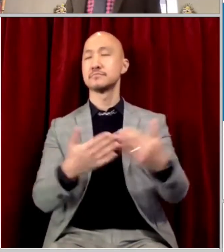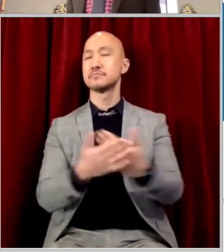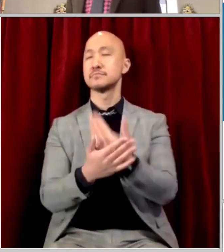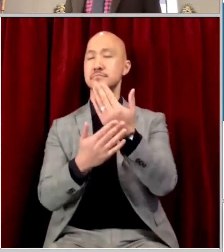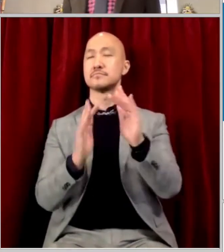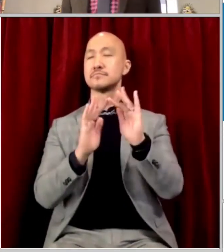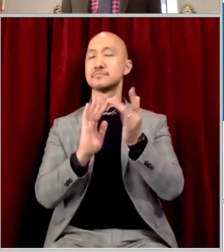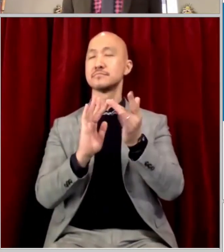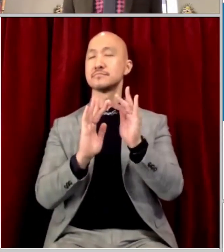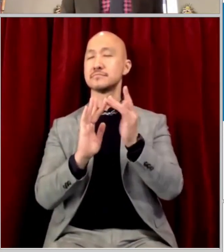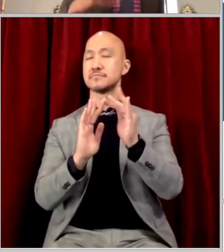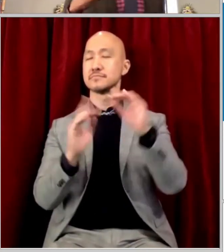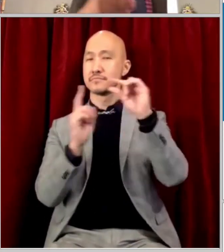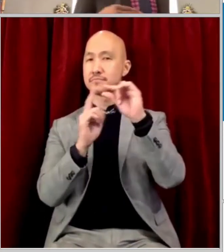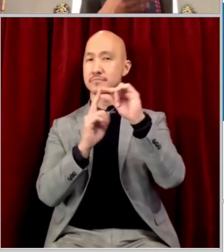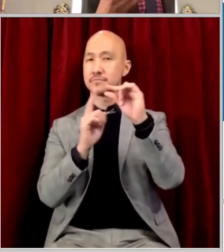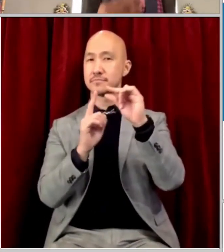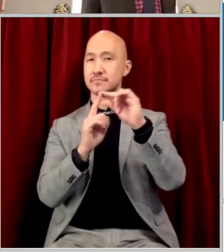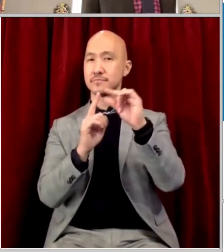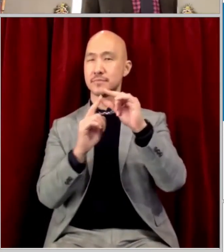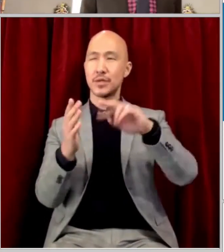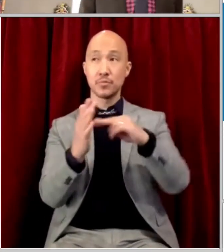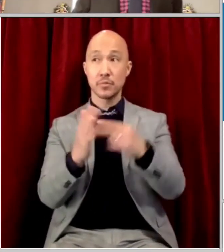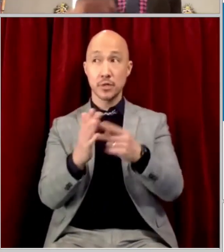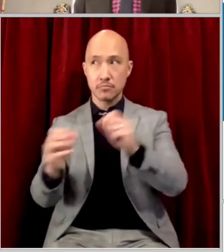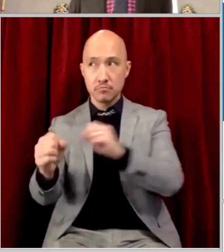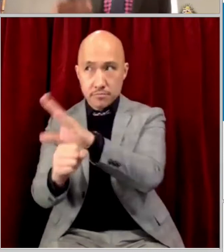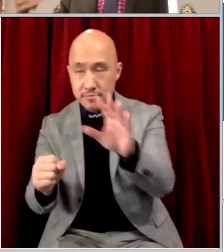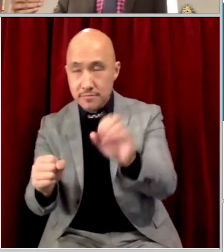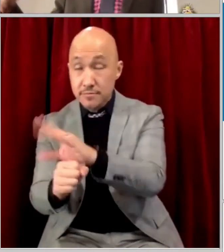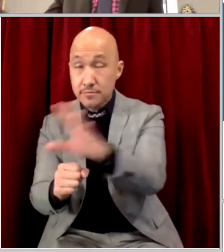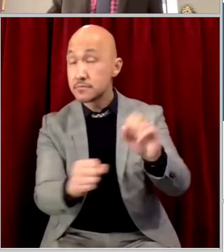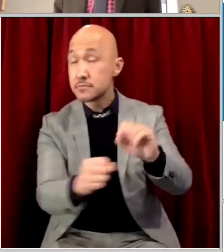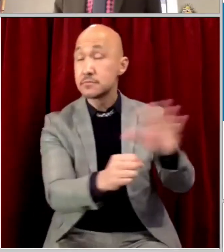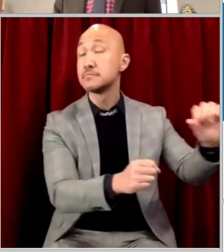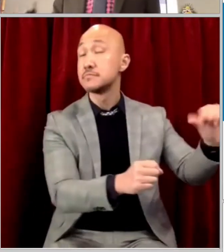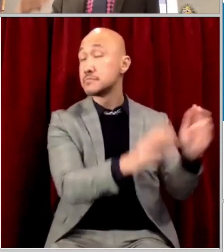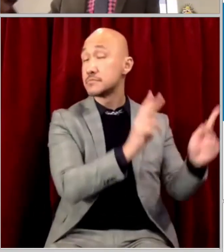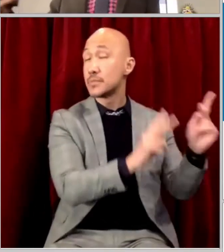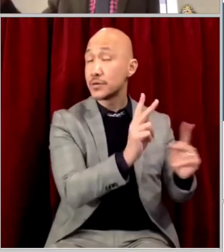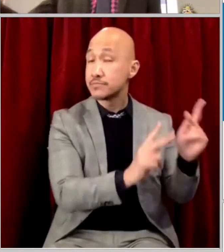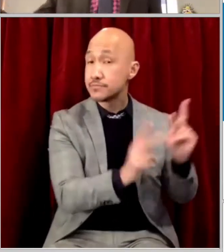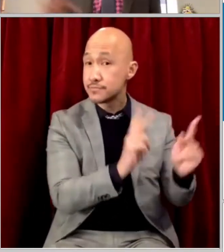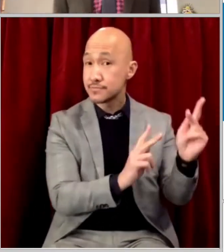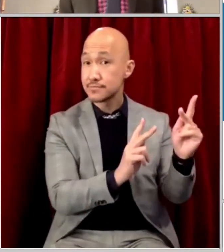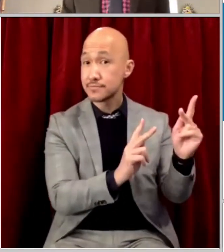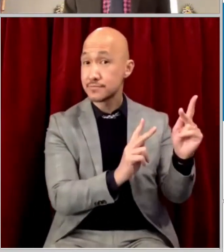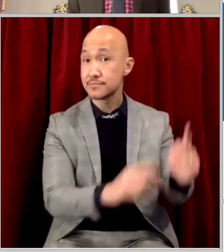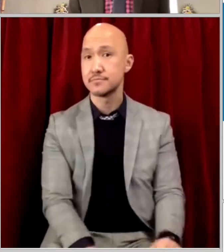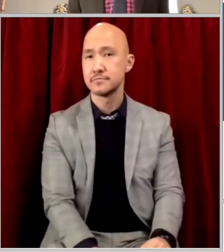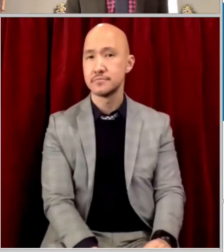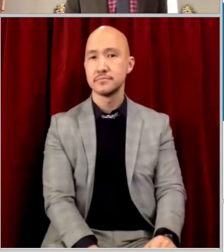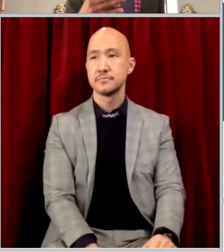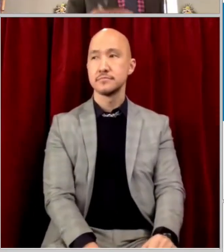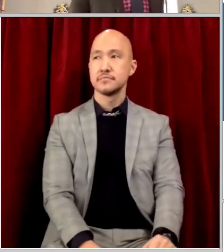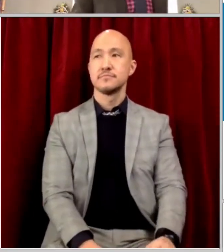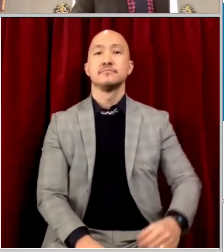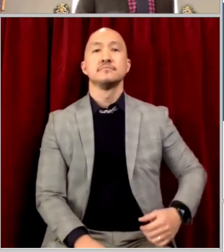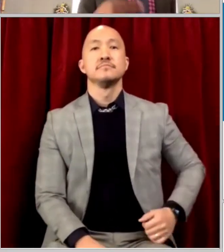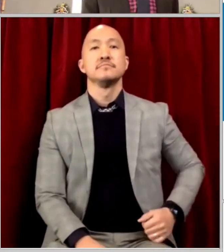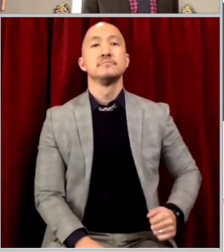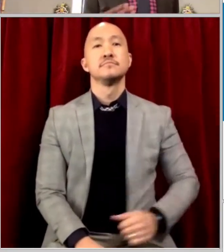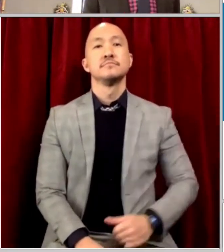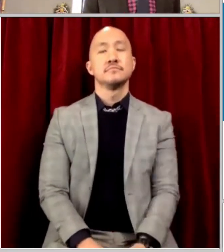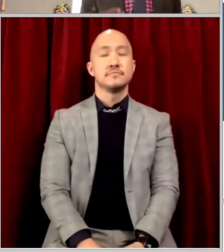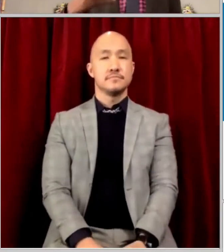that right away. Another way I could say this is, do you have influence? Are you using your influence? The reality